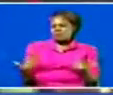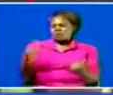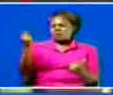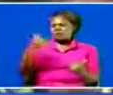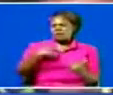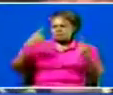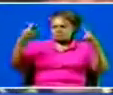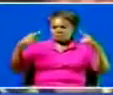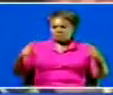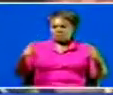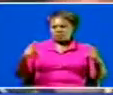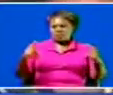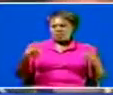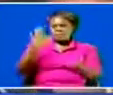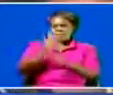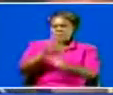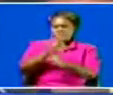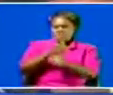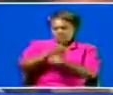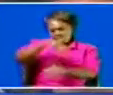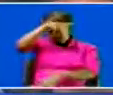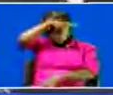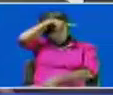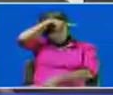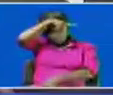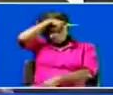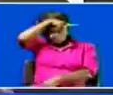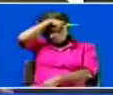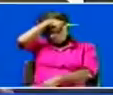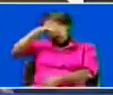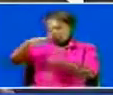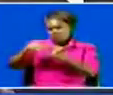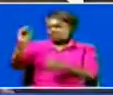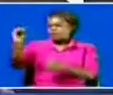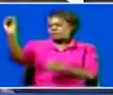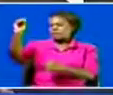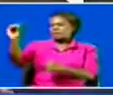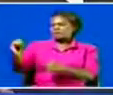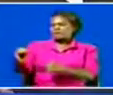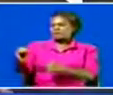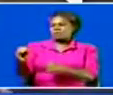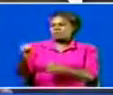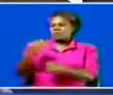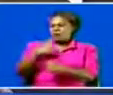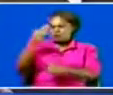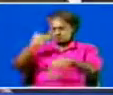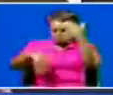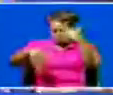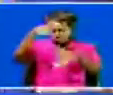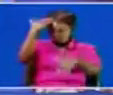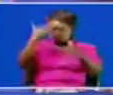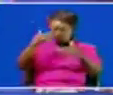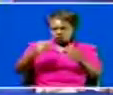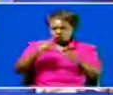only succeeded at churning out thousands of university graduates, out of whom about 80% possess qualifications in liberal arts and